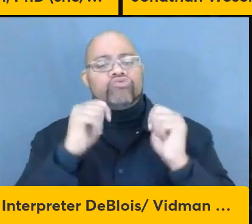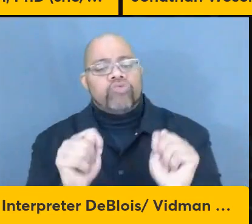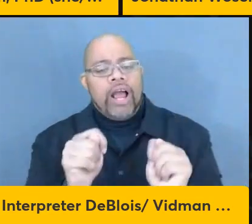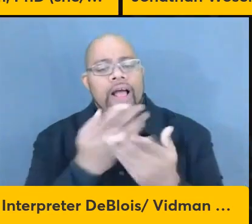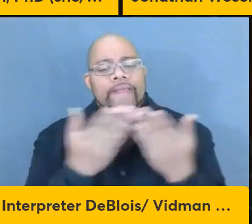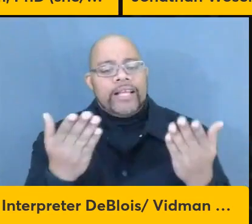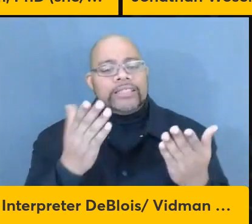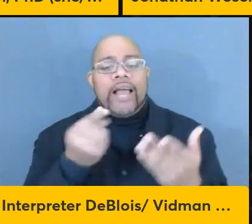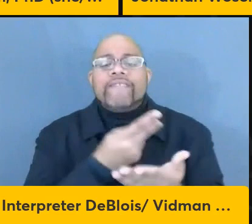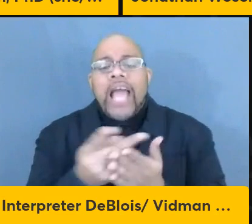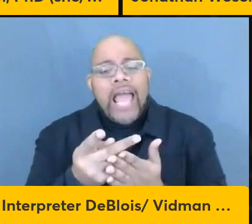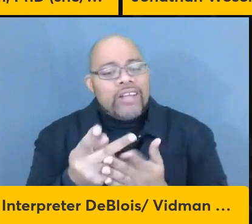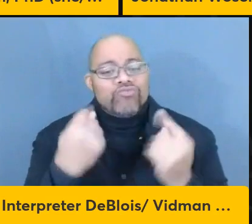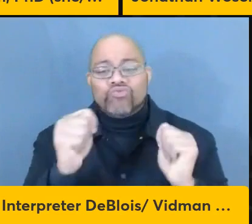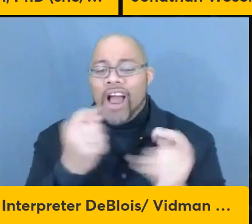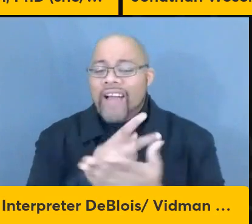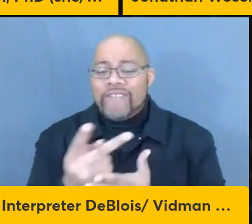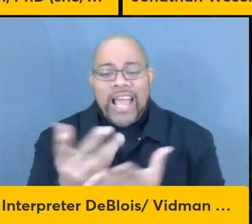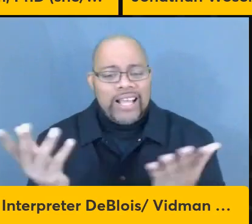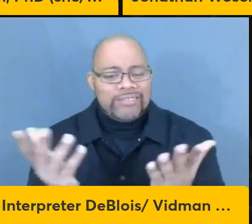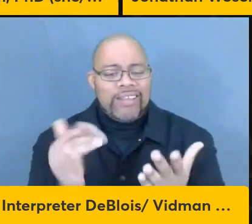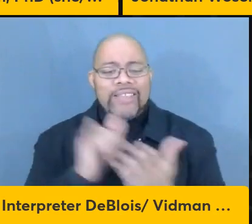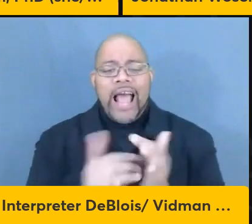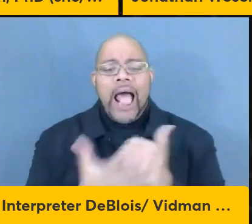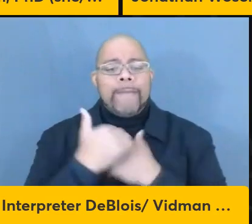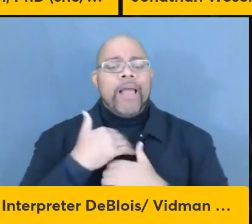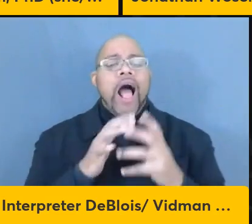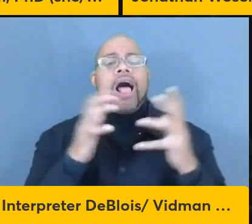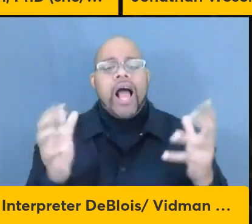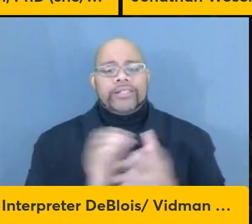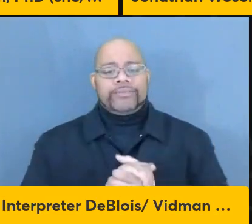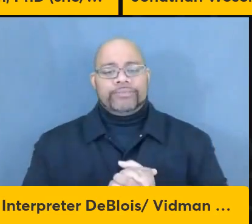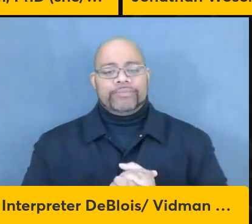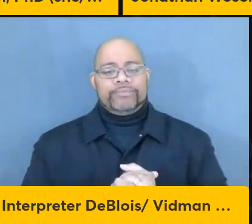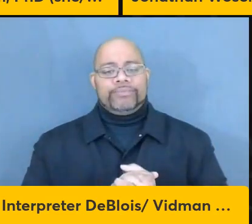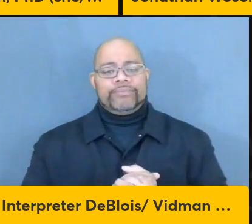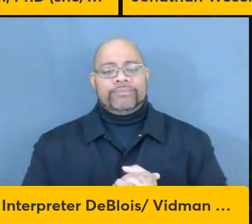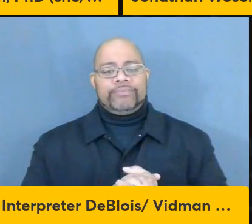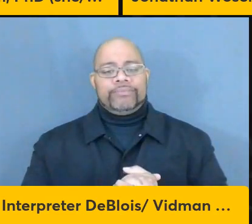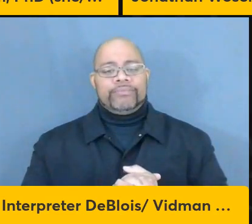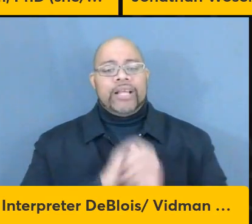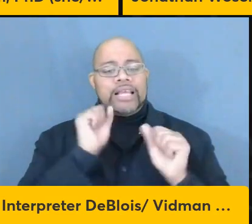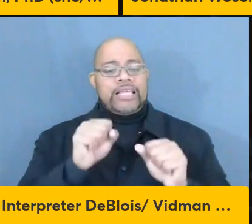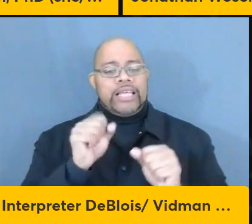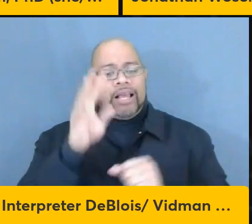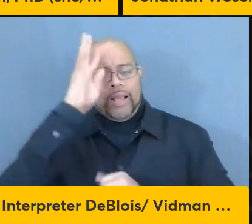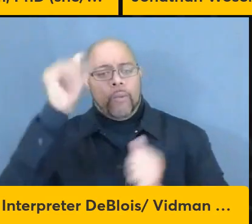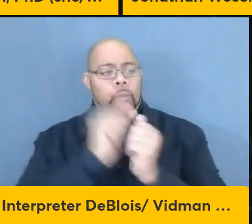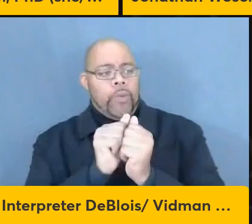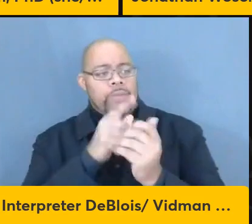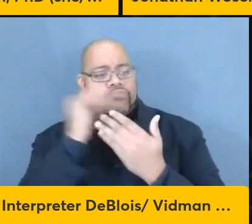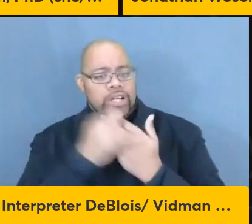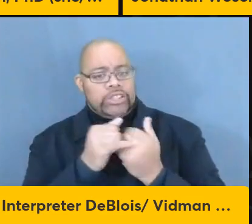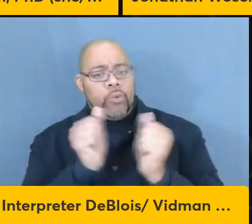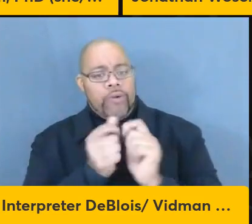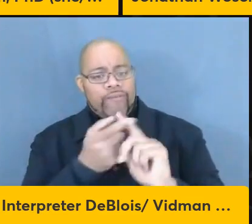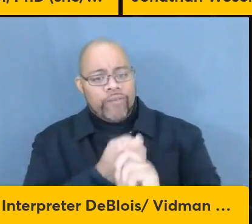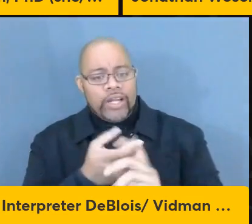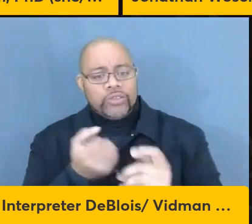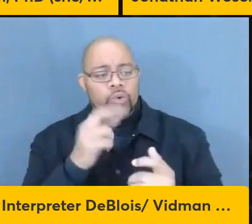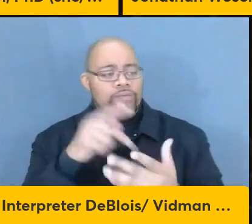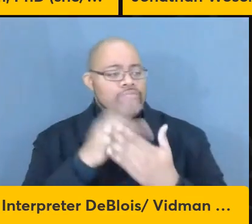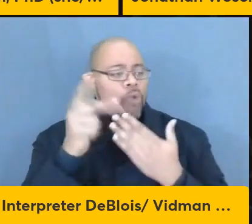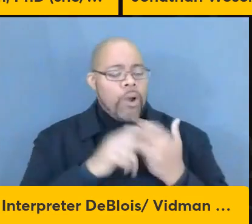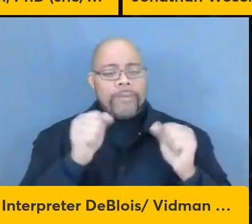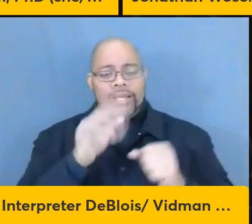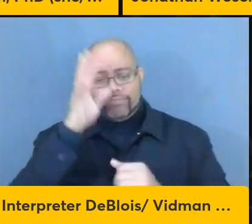things and fail. That helped me a lot, where you can come up with any kind of project with your friends, or if you're a programmer,